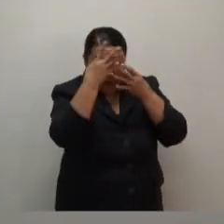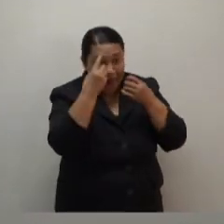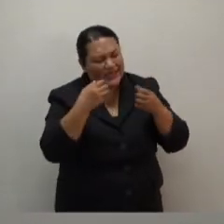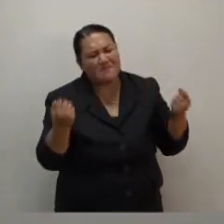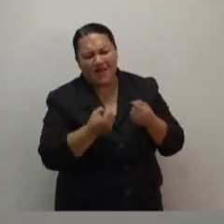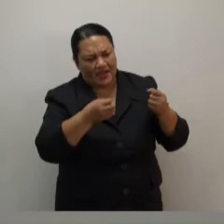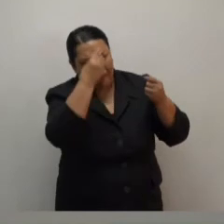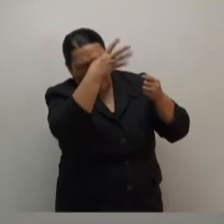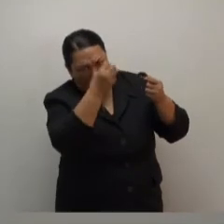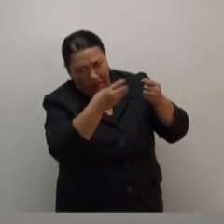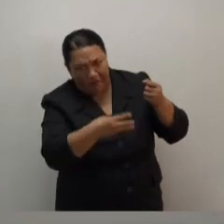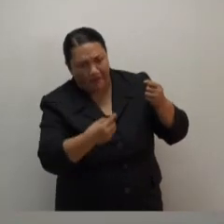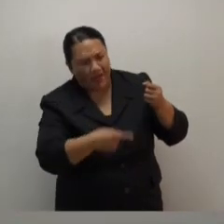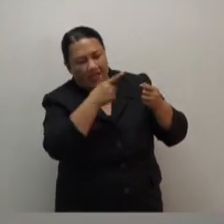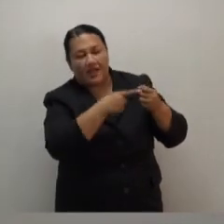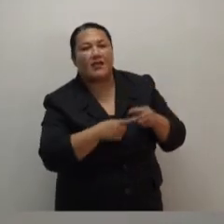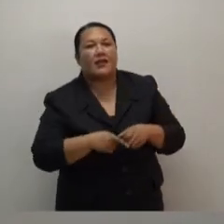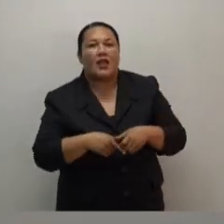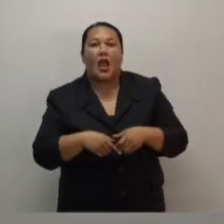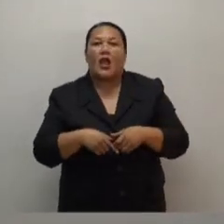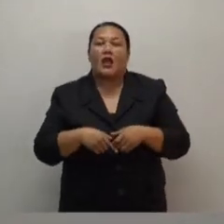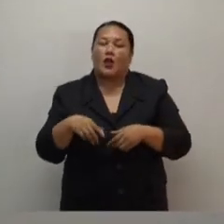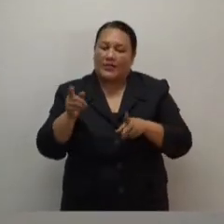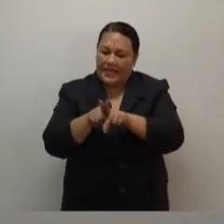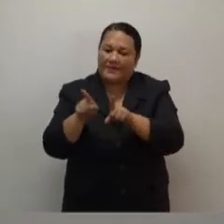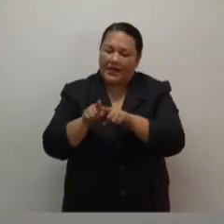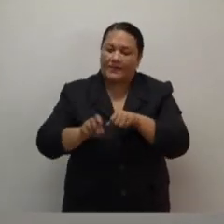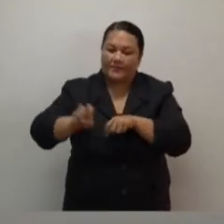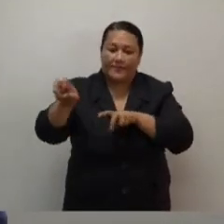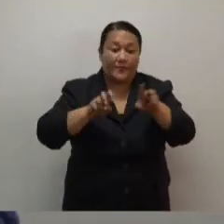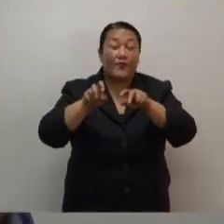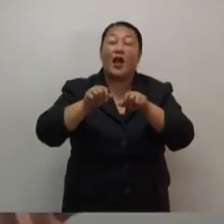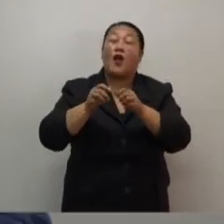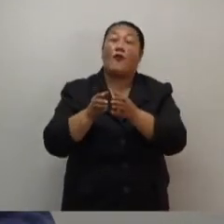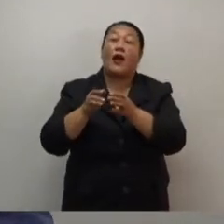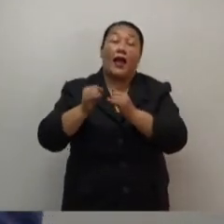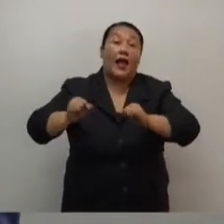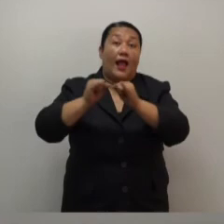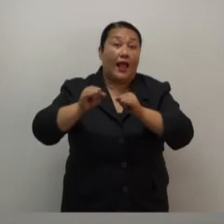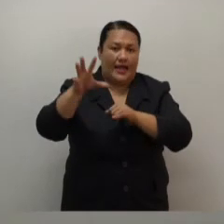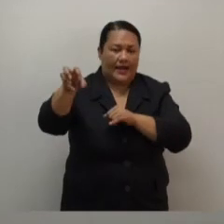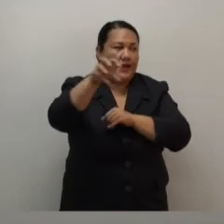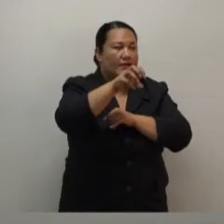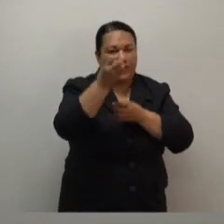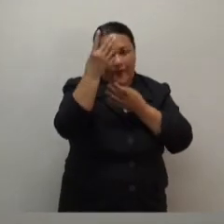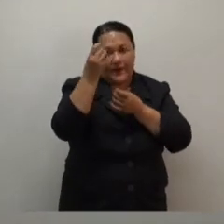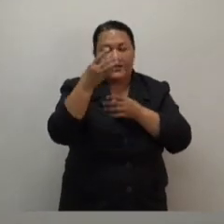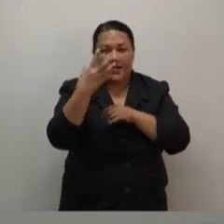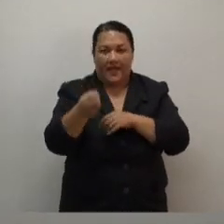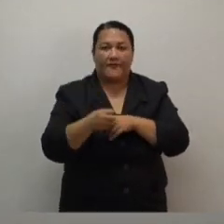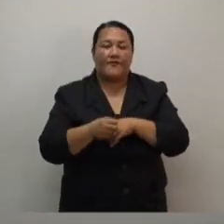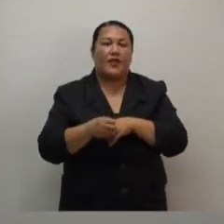throughout Fiji, in the outer islands, the maritime areas, deep rural areas too. And again, those details are found on the Ministry of Justice